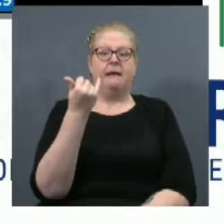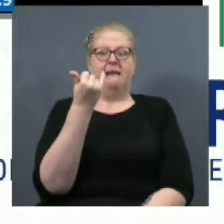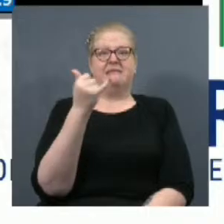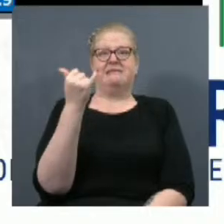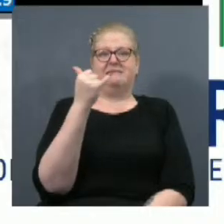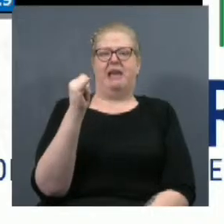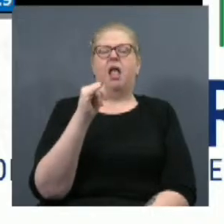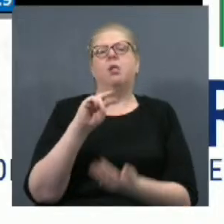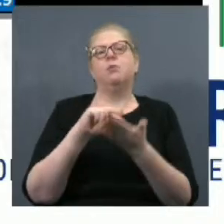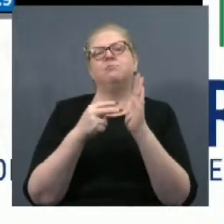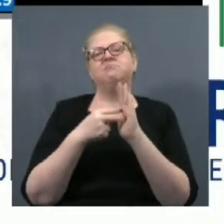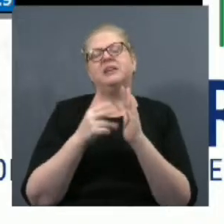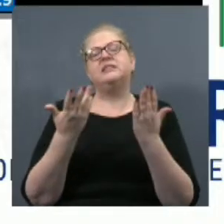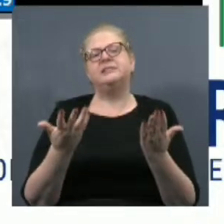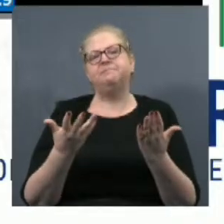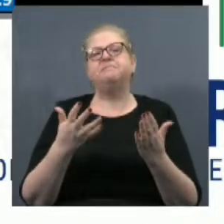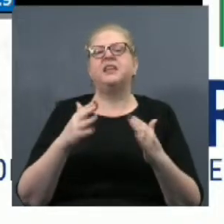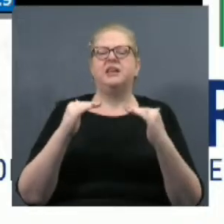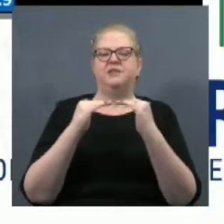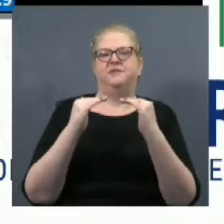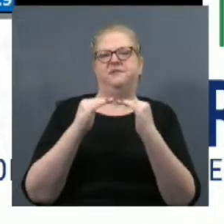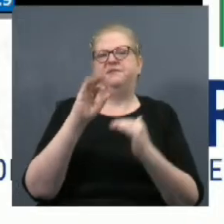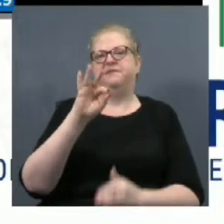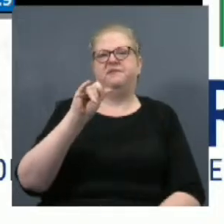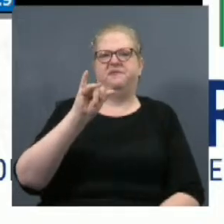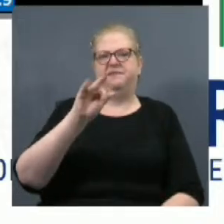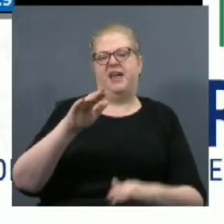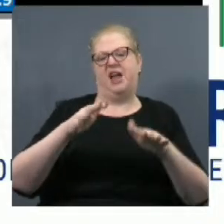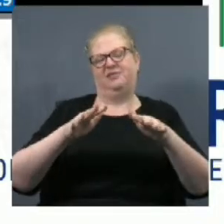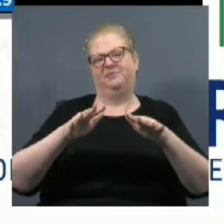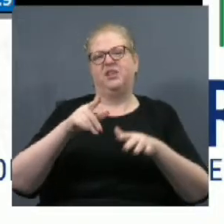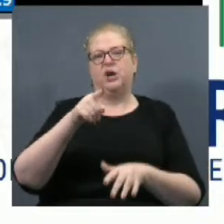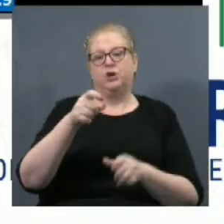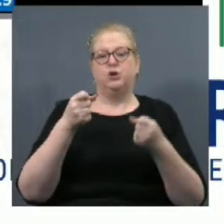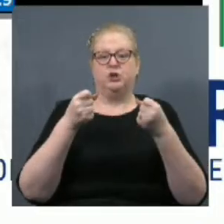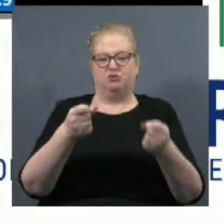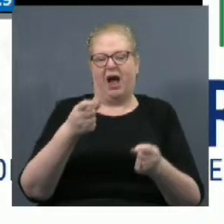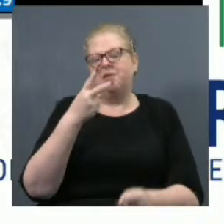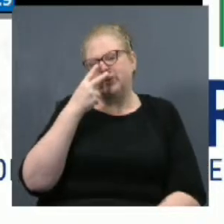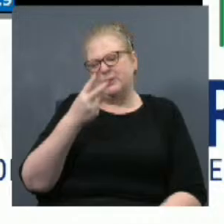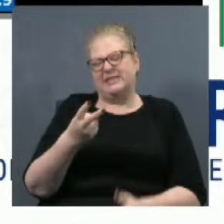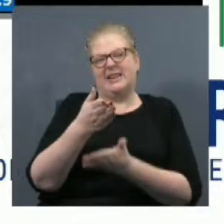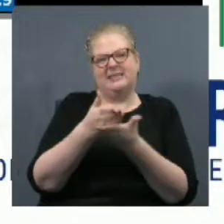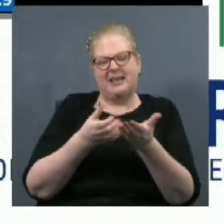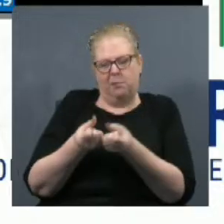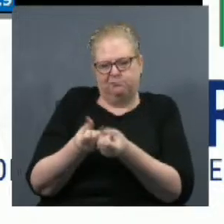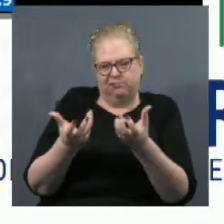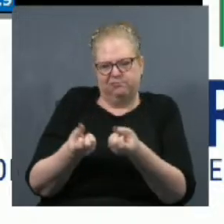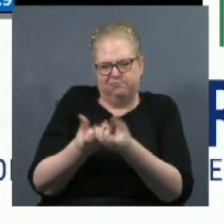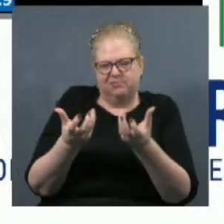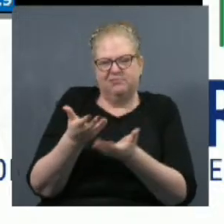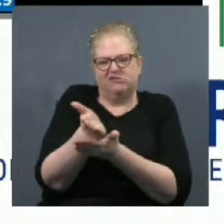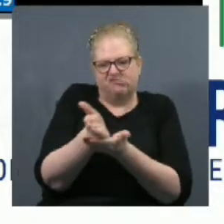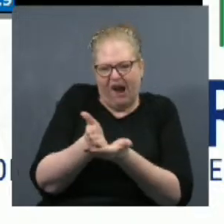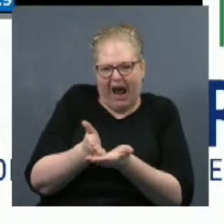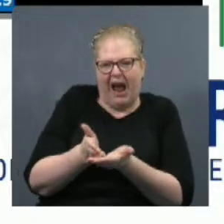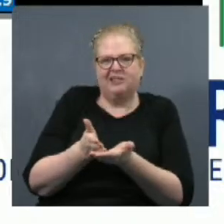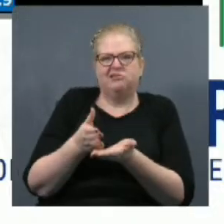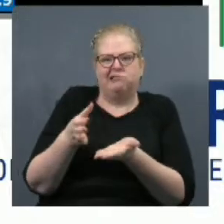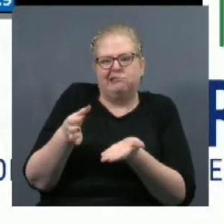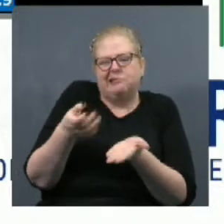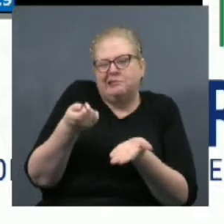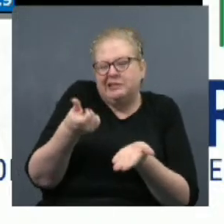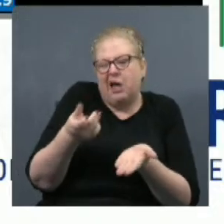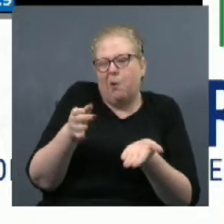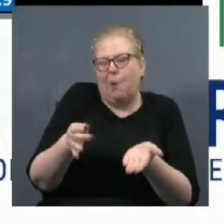is in fair condition, which means, when you drive, you can actually see some wear and tear, you see some cracks, but it's still fairly good to